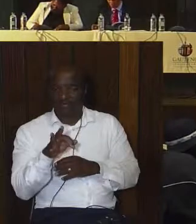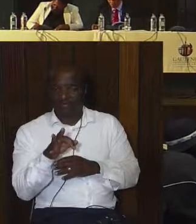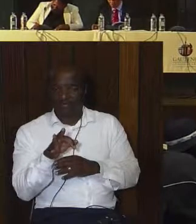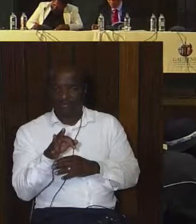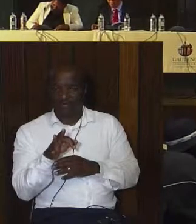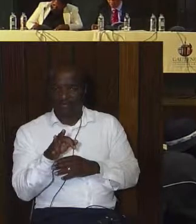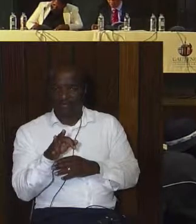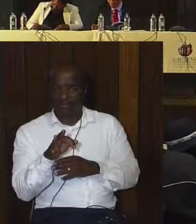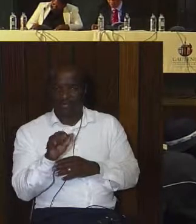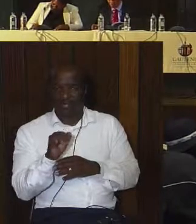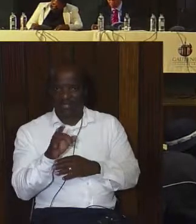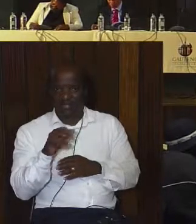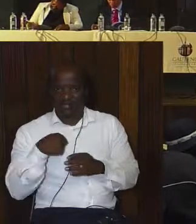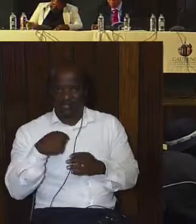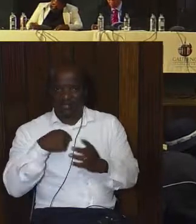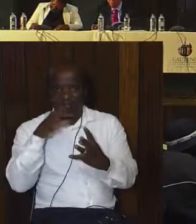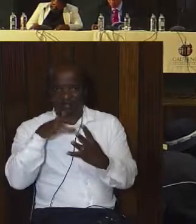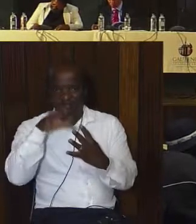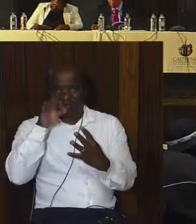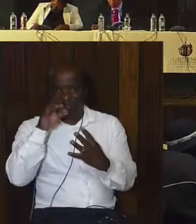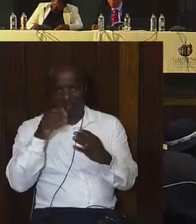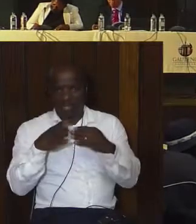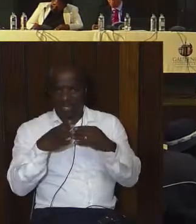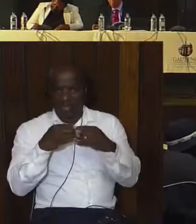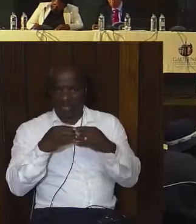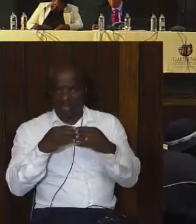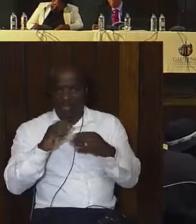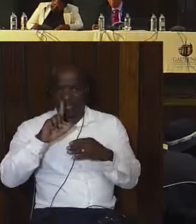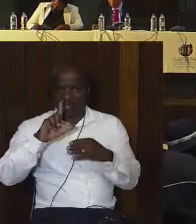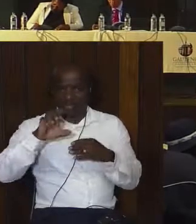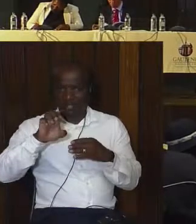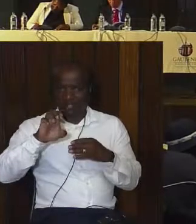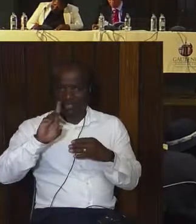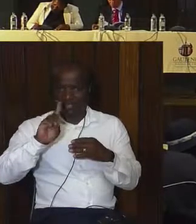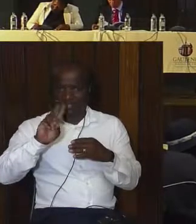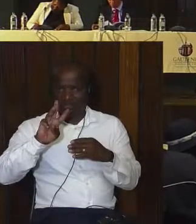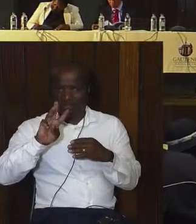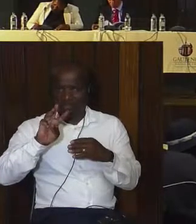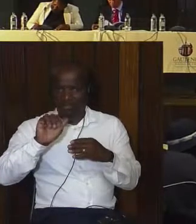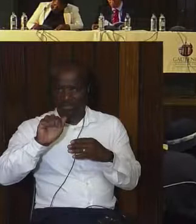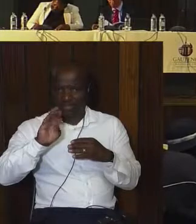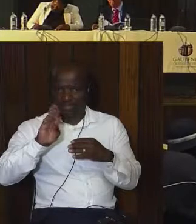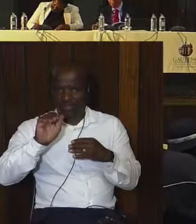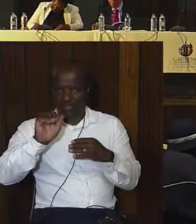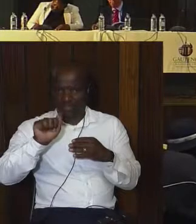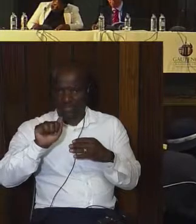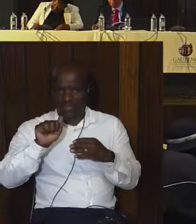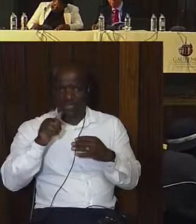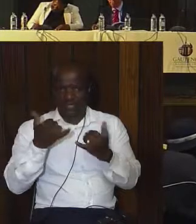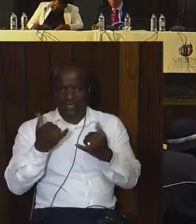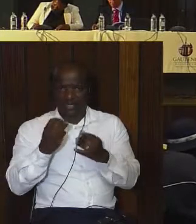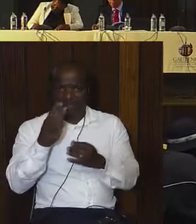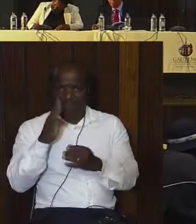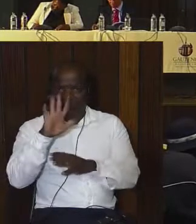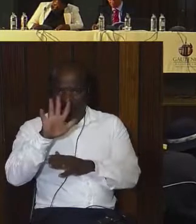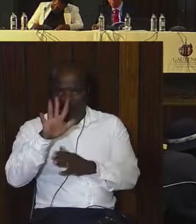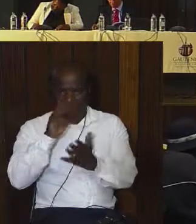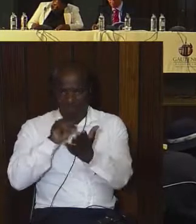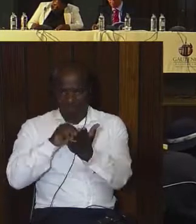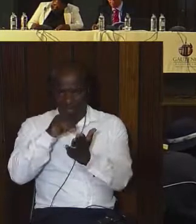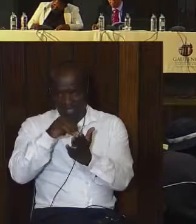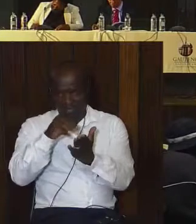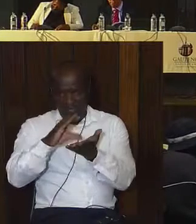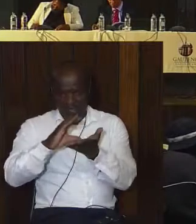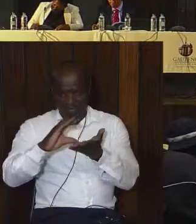If I take note of what Member Ledwaba is saying, that the 5 million that we are using, or we used